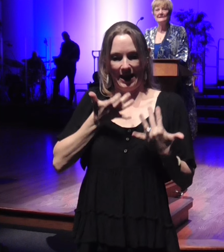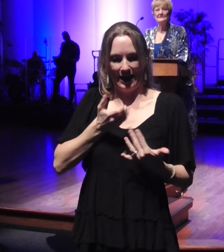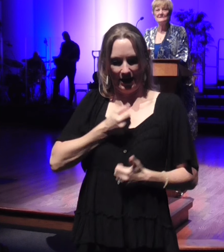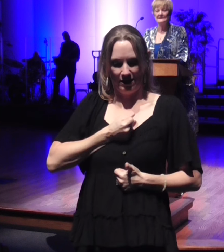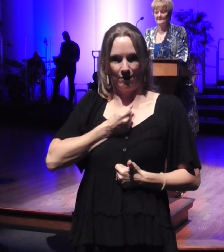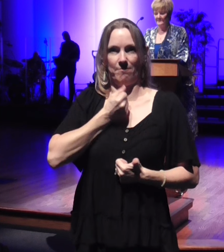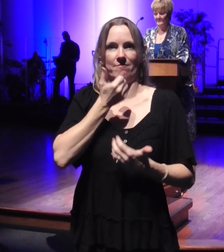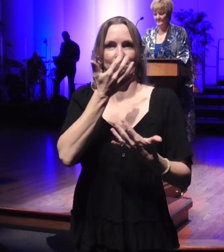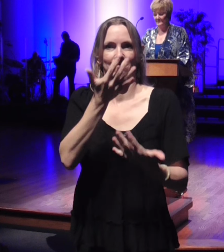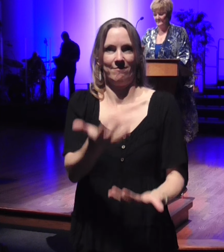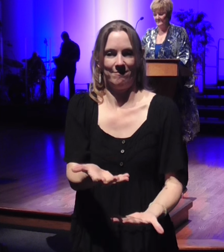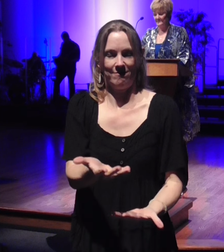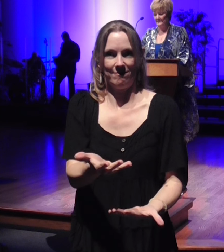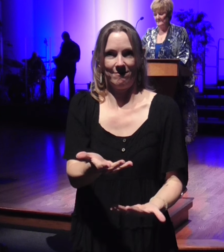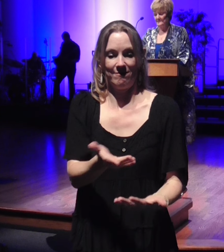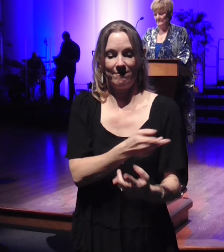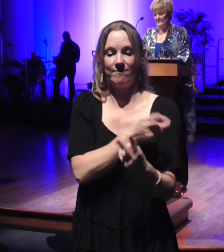be released.